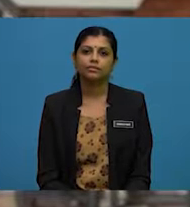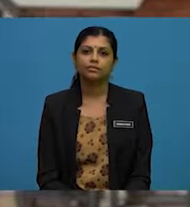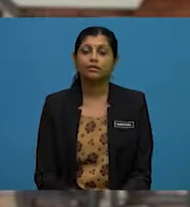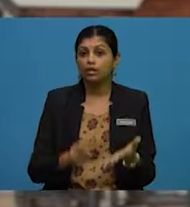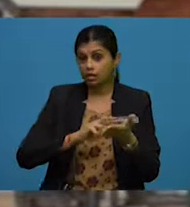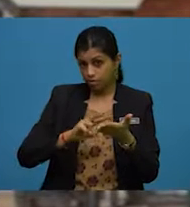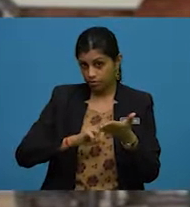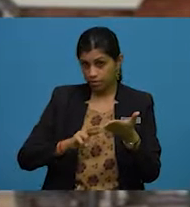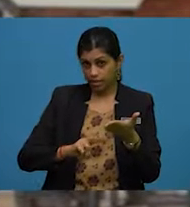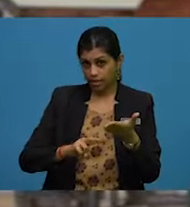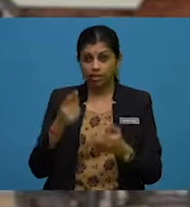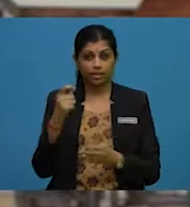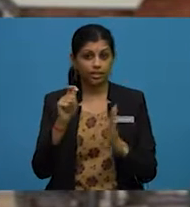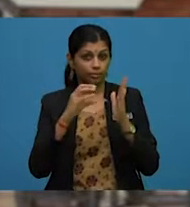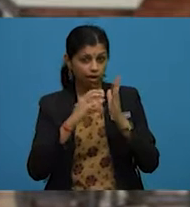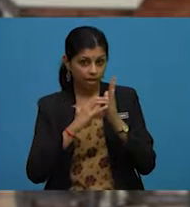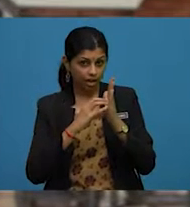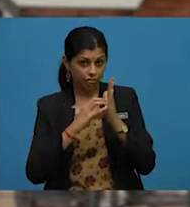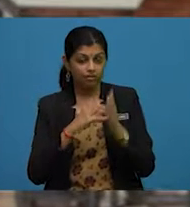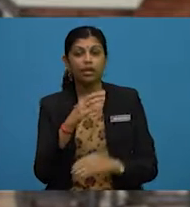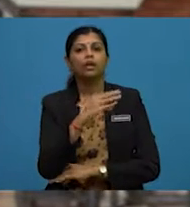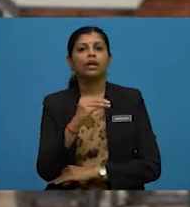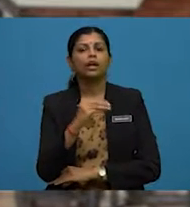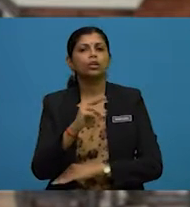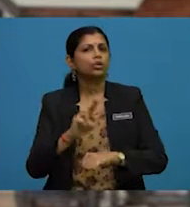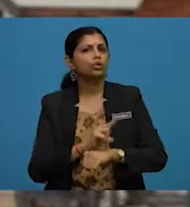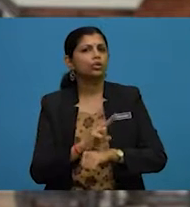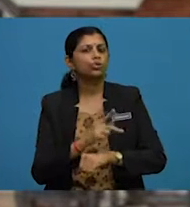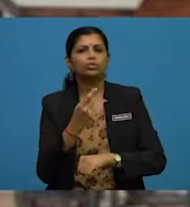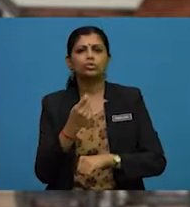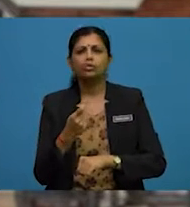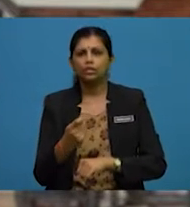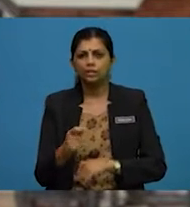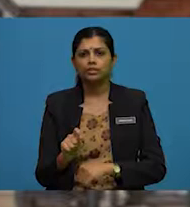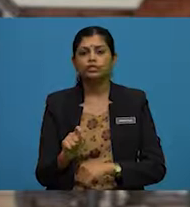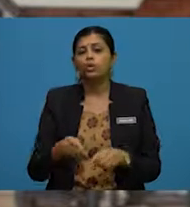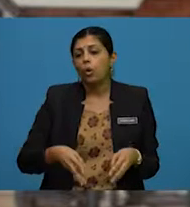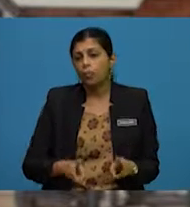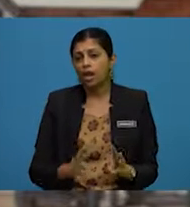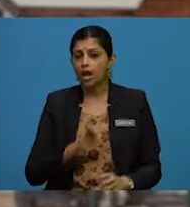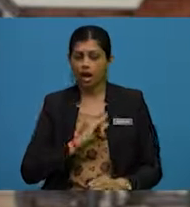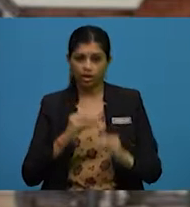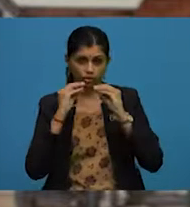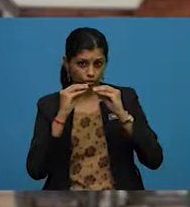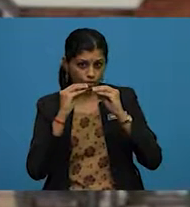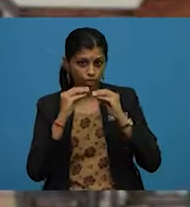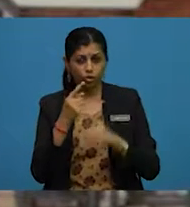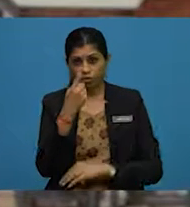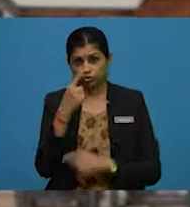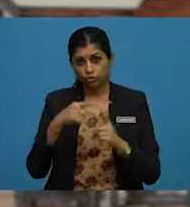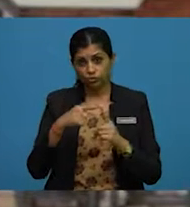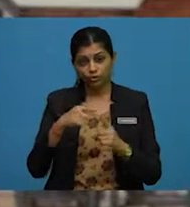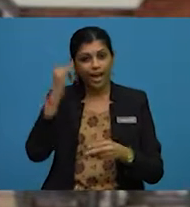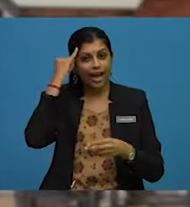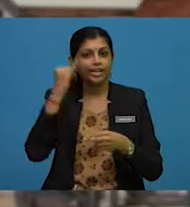Read the following paragraphs and use the techniques learned to identify the main ideas of